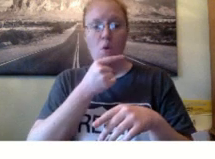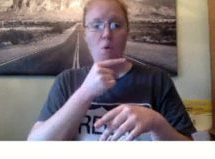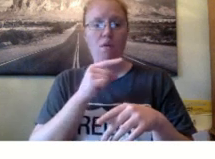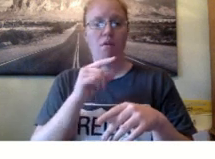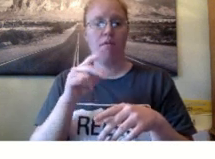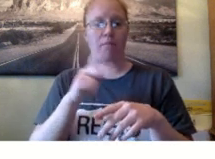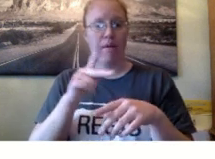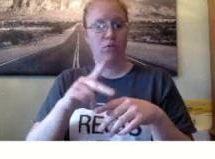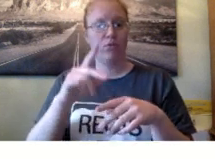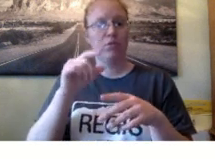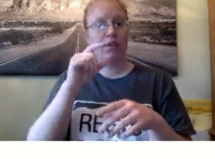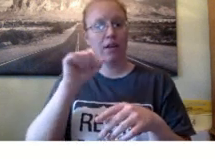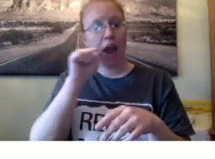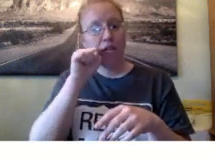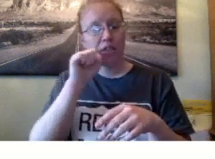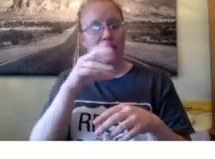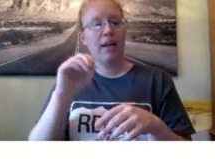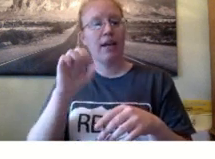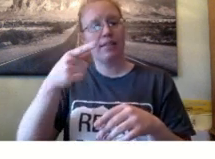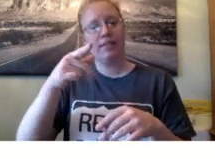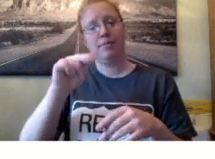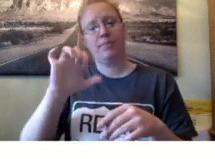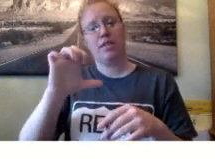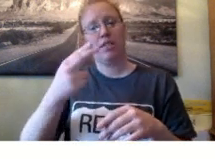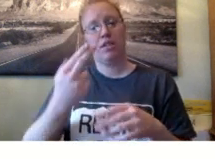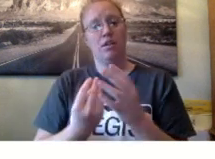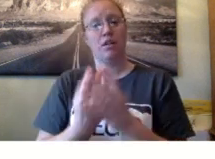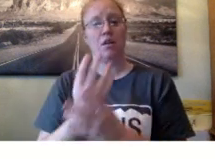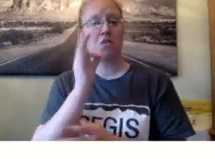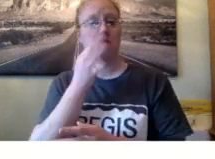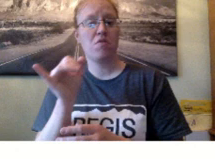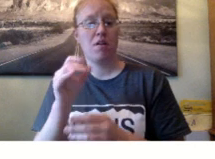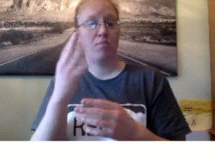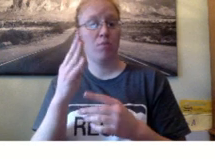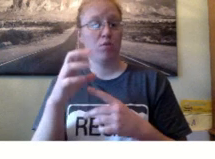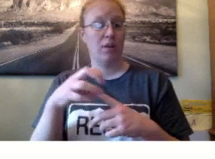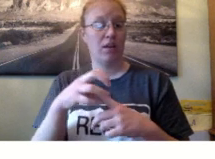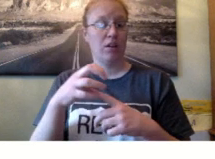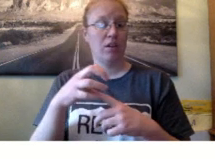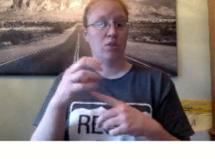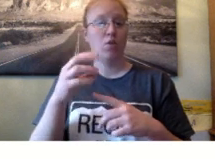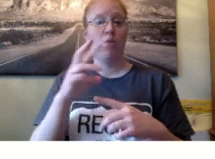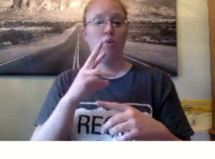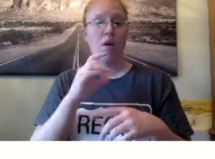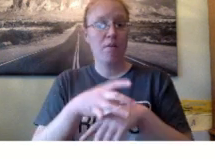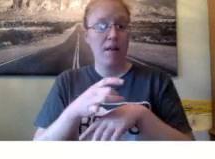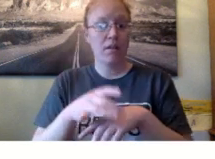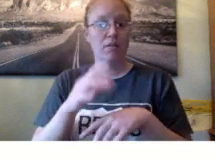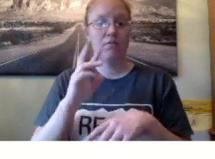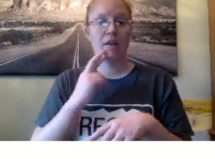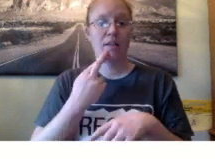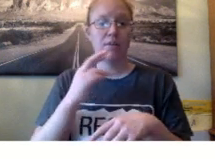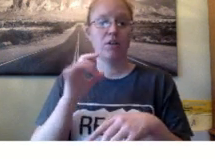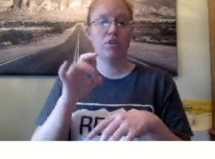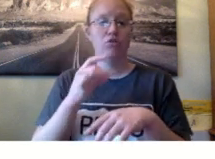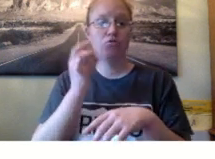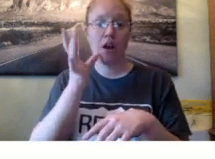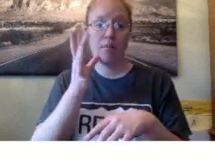carrots, and spinach. People grow fruits like blueberries, watermelons, raspberries, strawberries, and